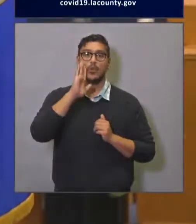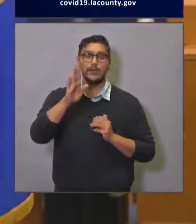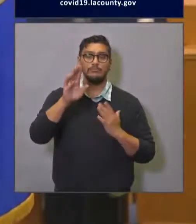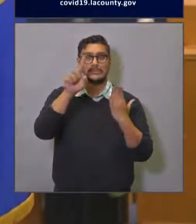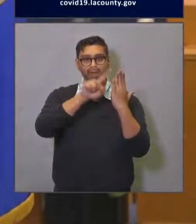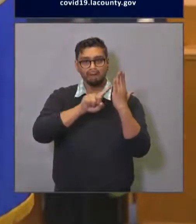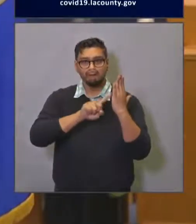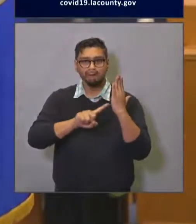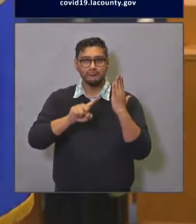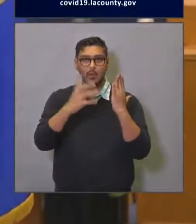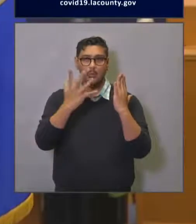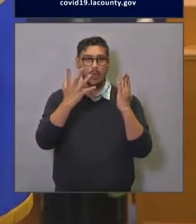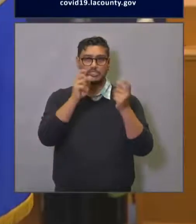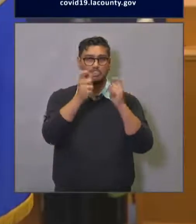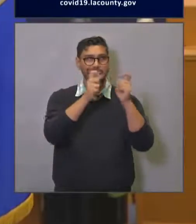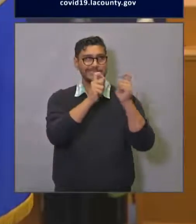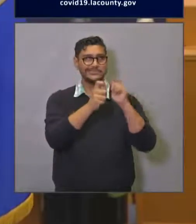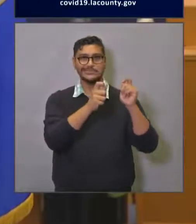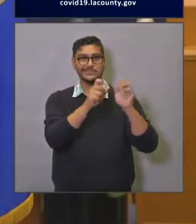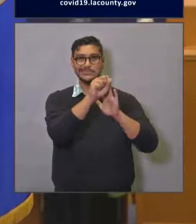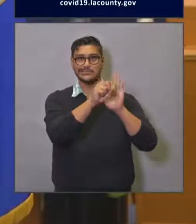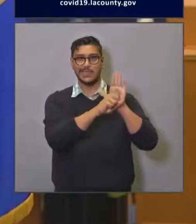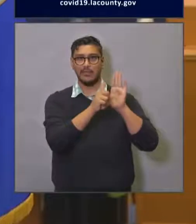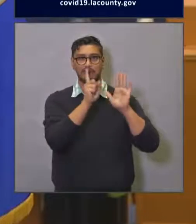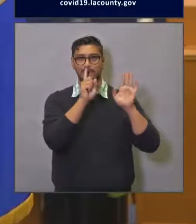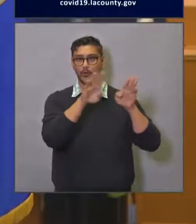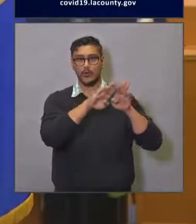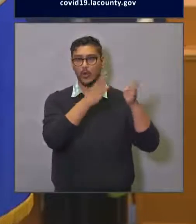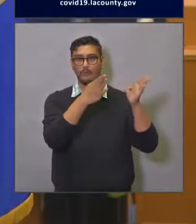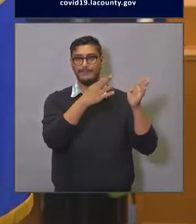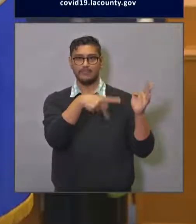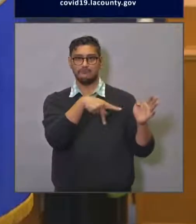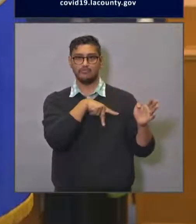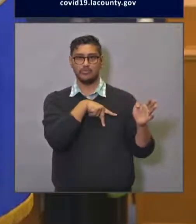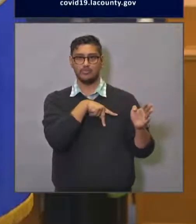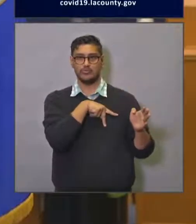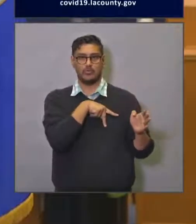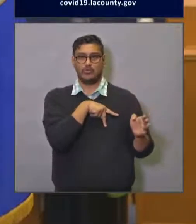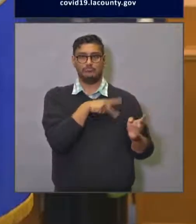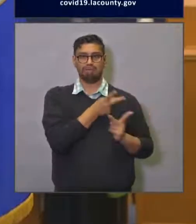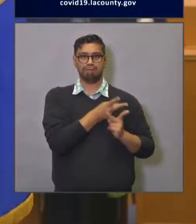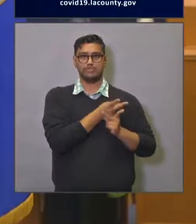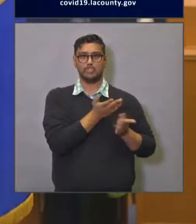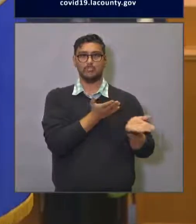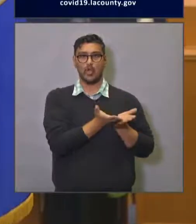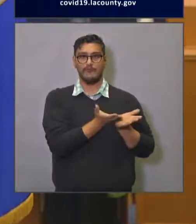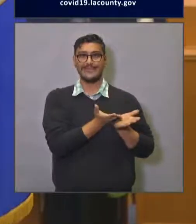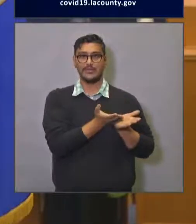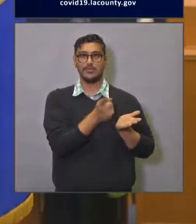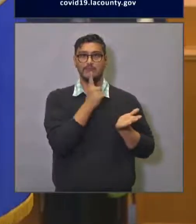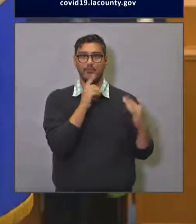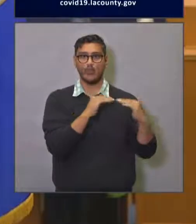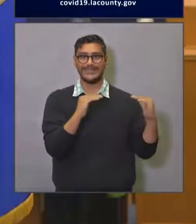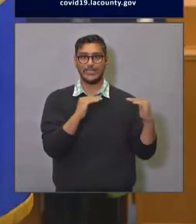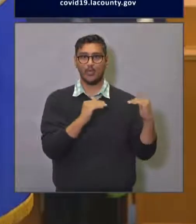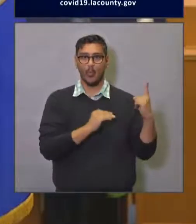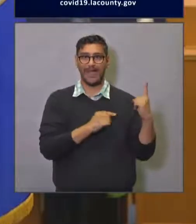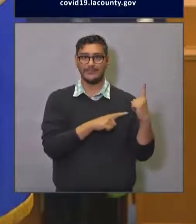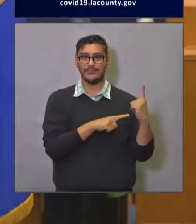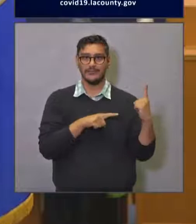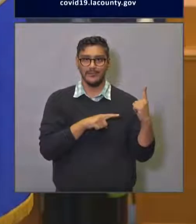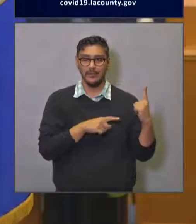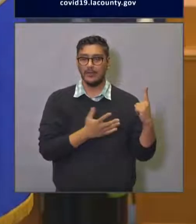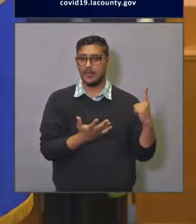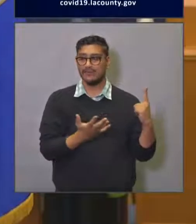what changes the state made for reopening all personal care services to counties that are in Tier 1. And again,